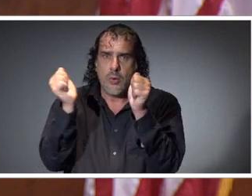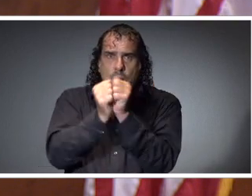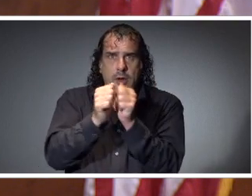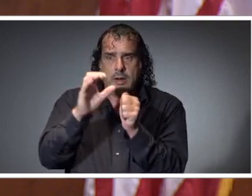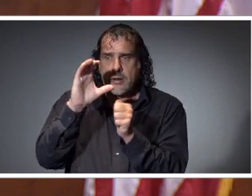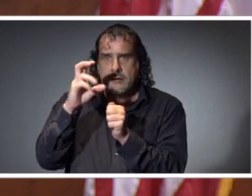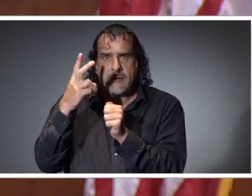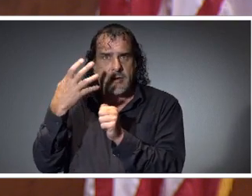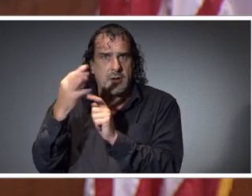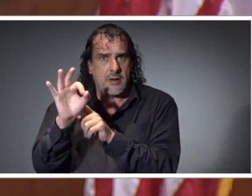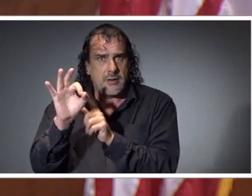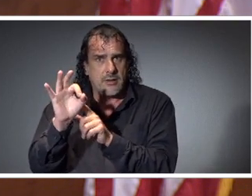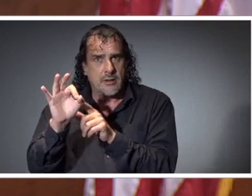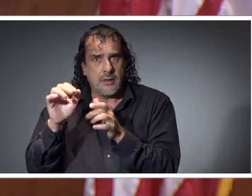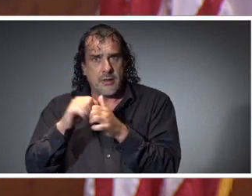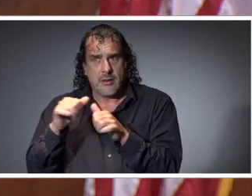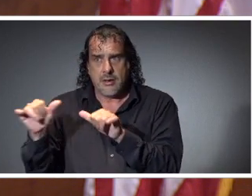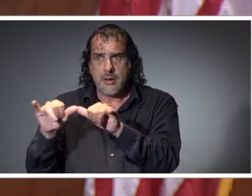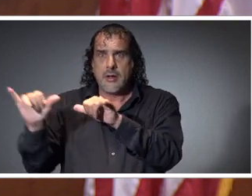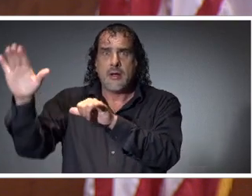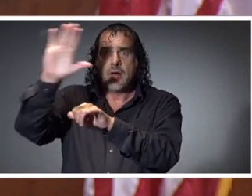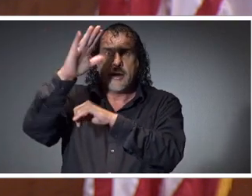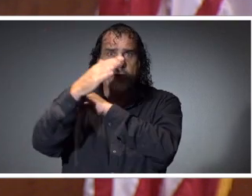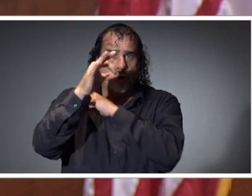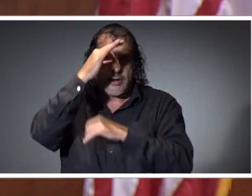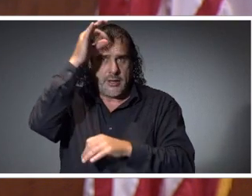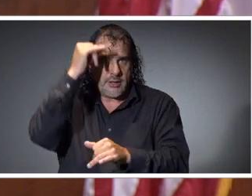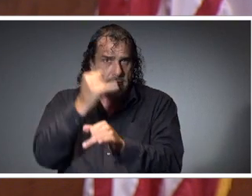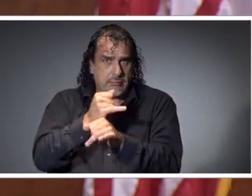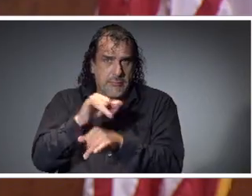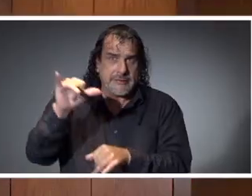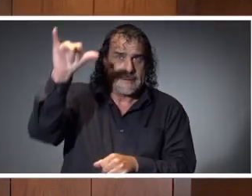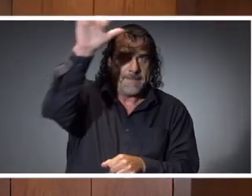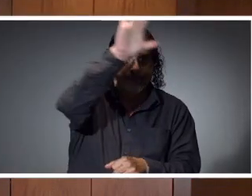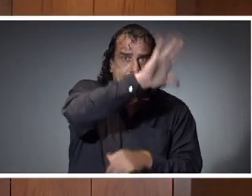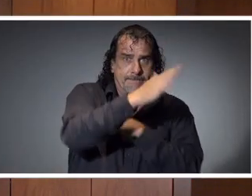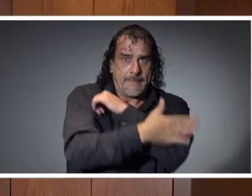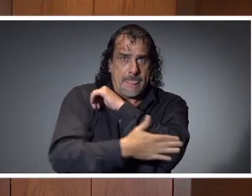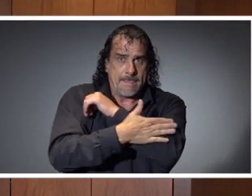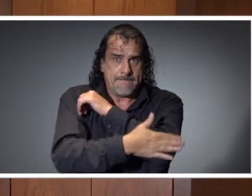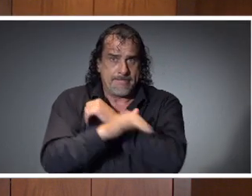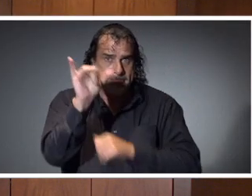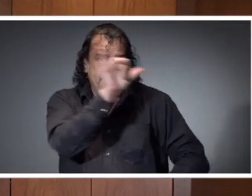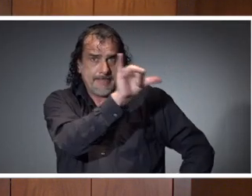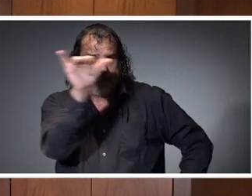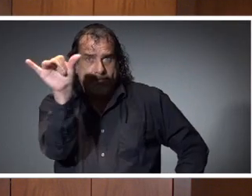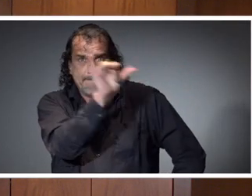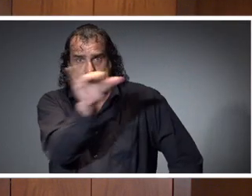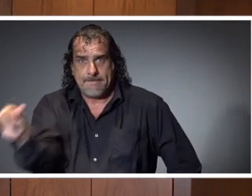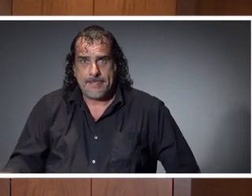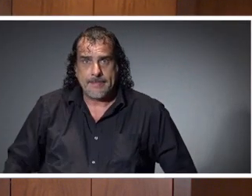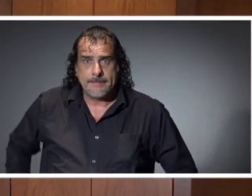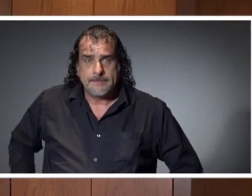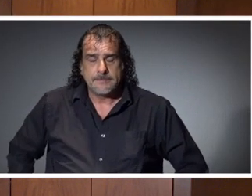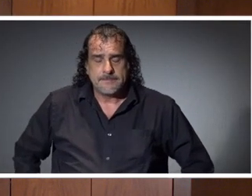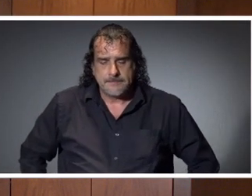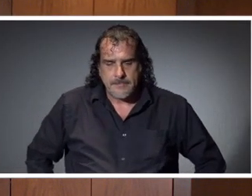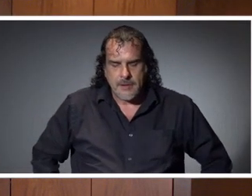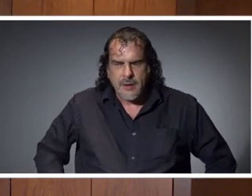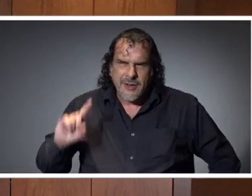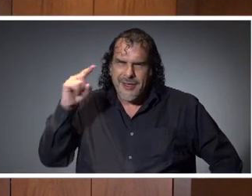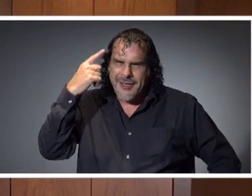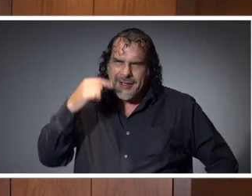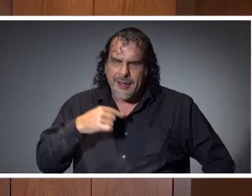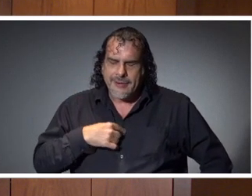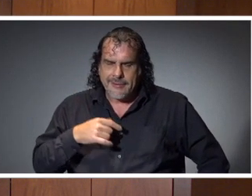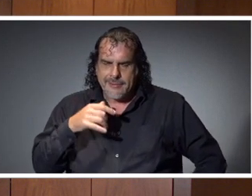frankly, similar groups around the country have been hit hard as well. So, Joe. Governor, I guess I'm just trying to wrap